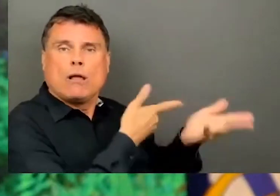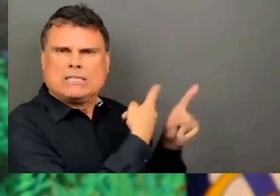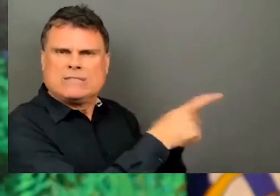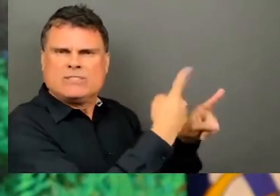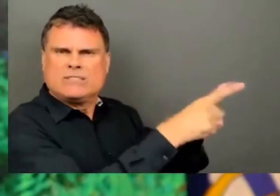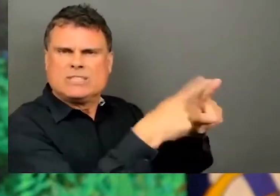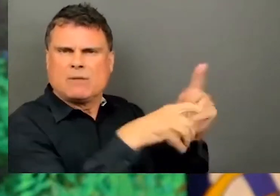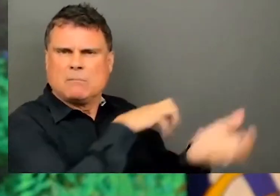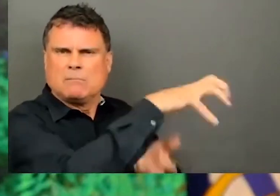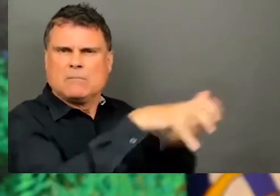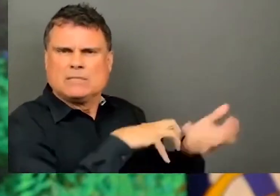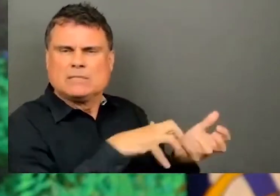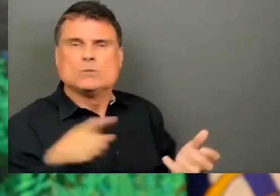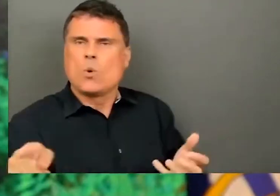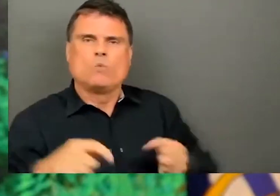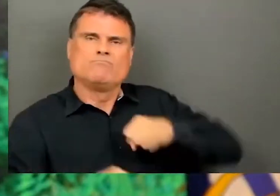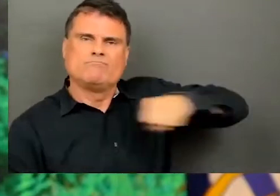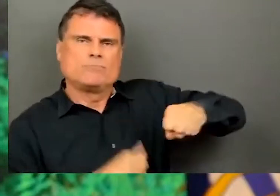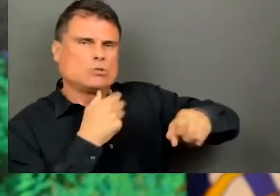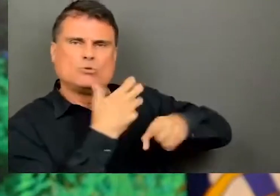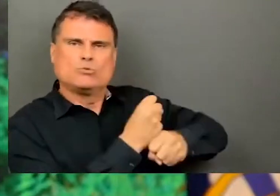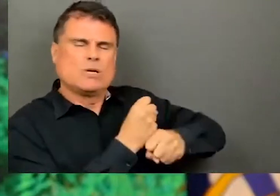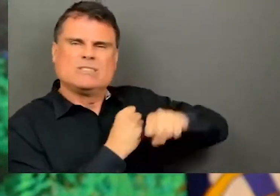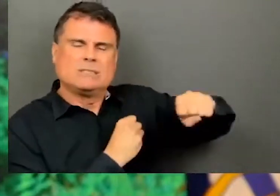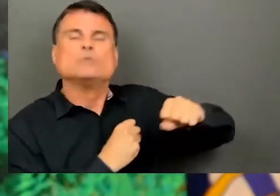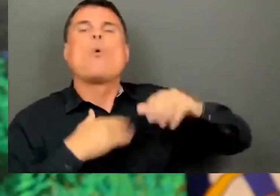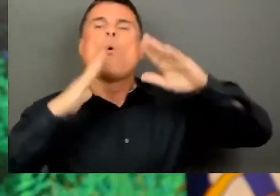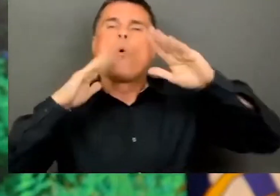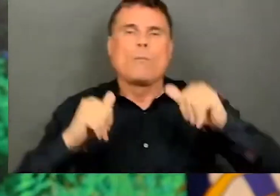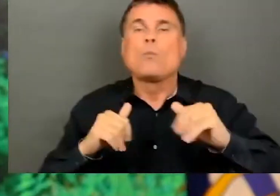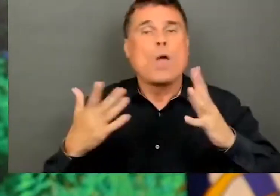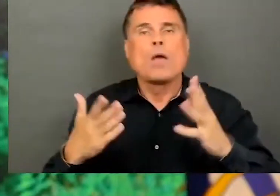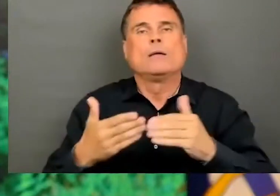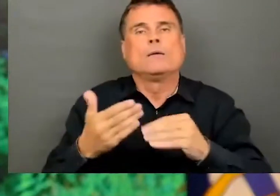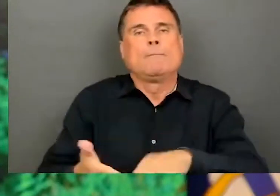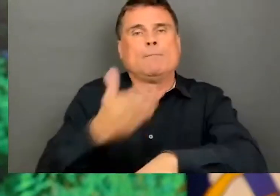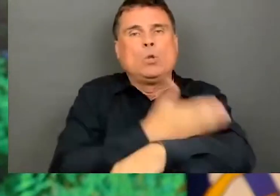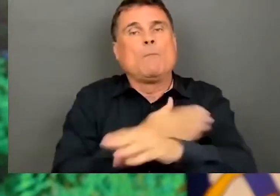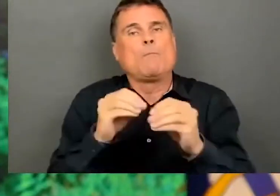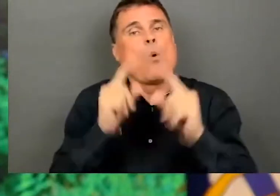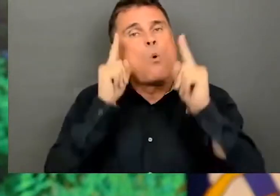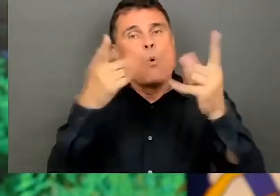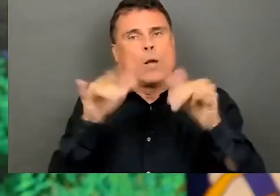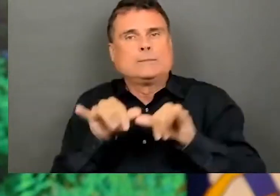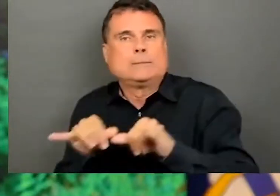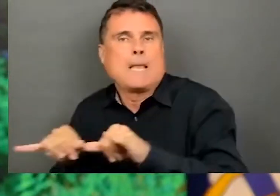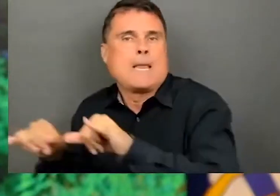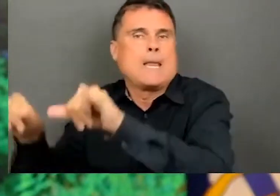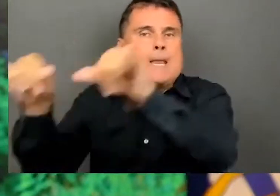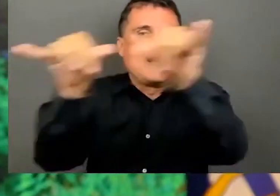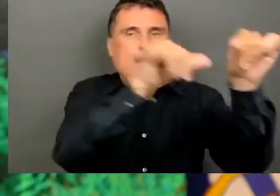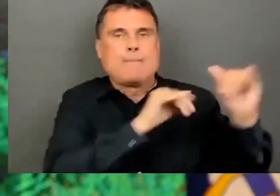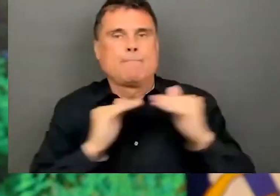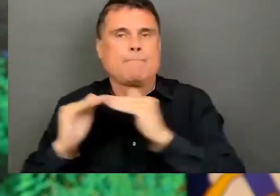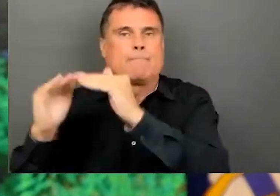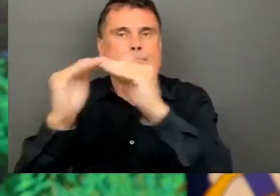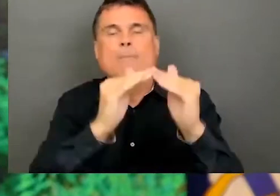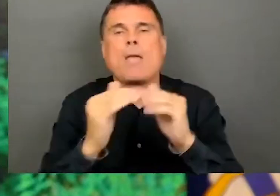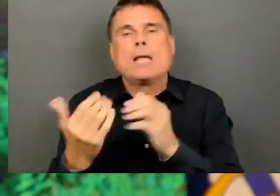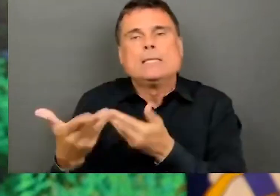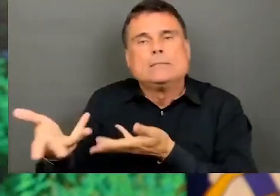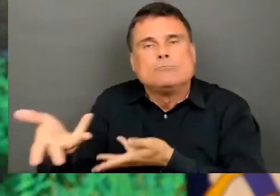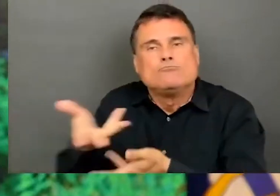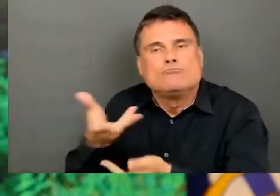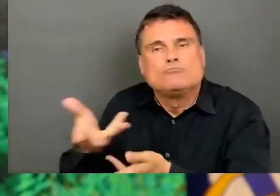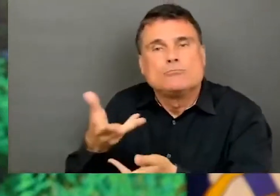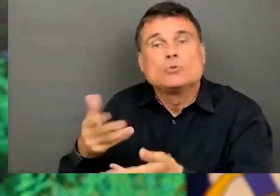patience that allows us to do that. We need to continue the conversation, providing education and